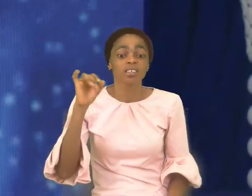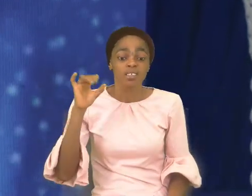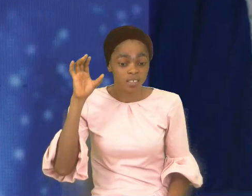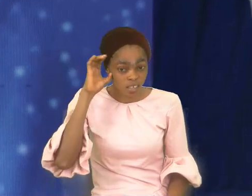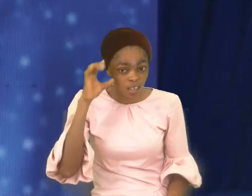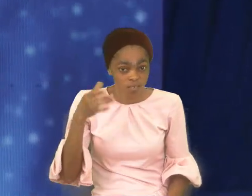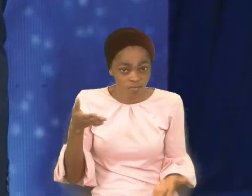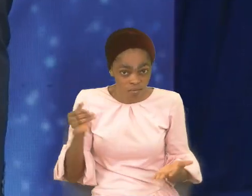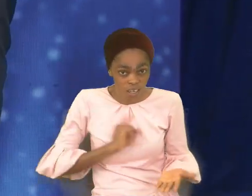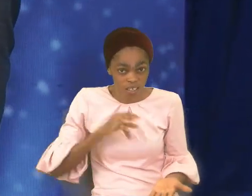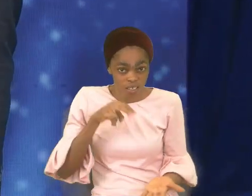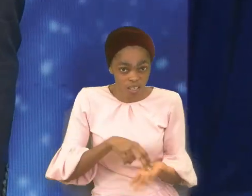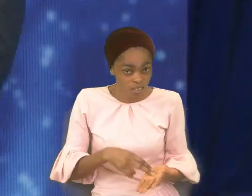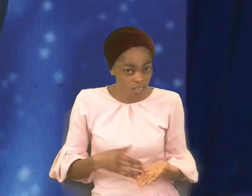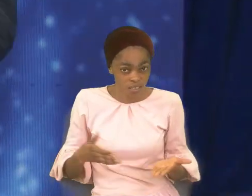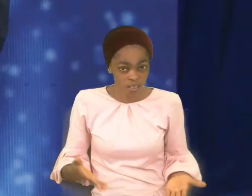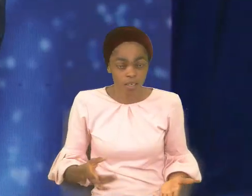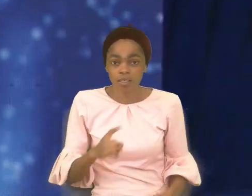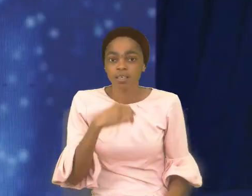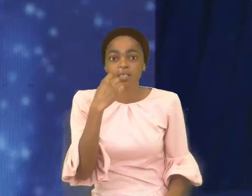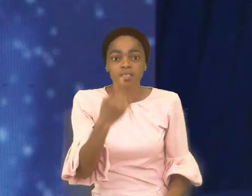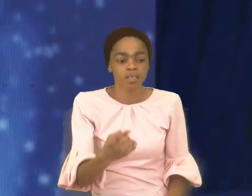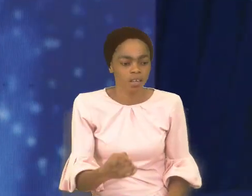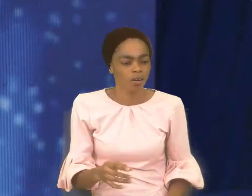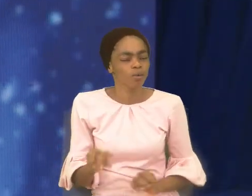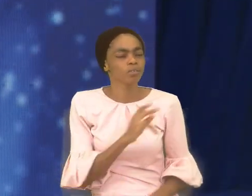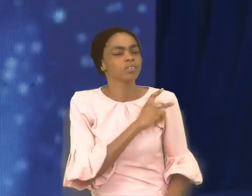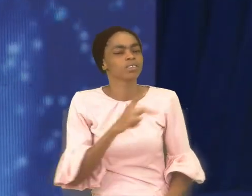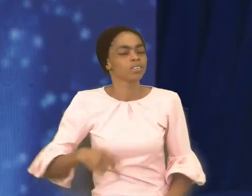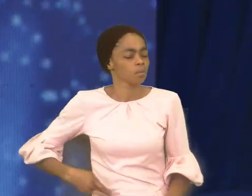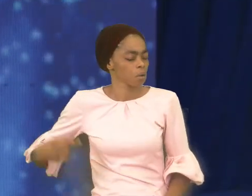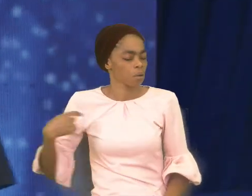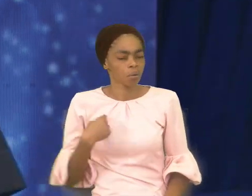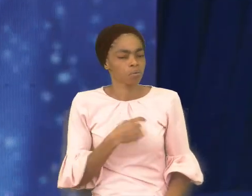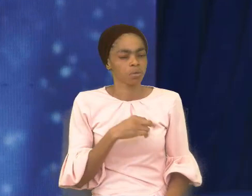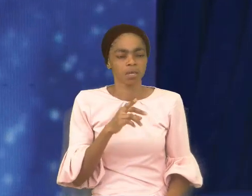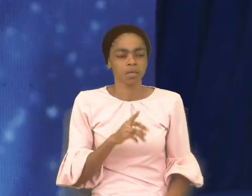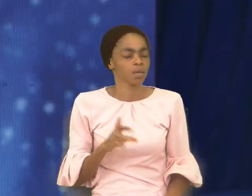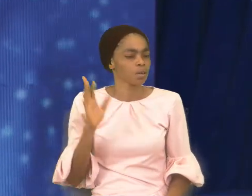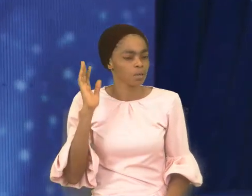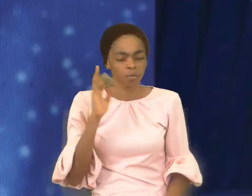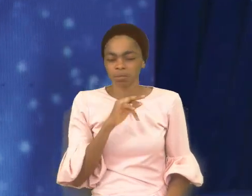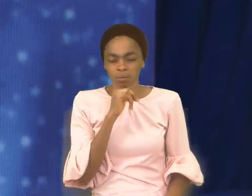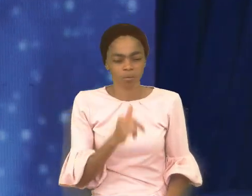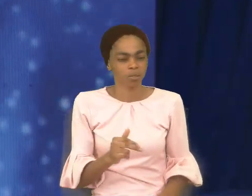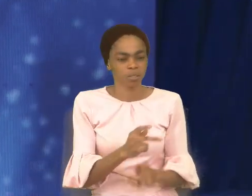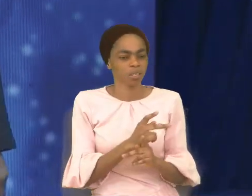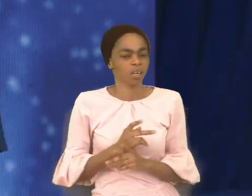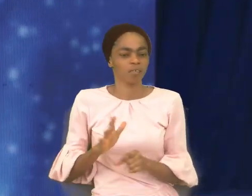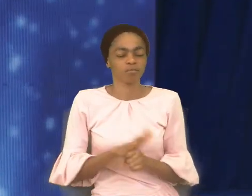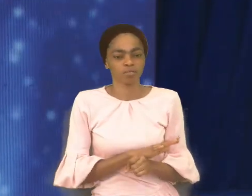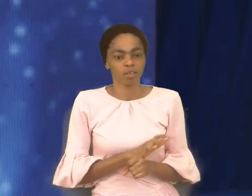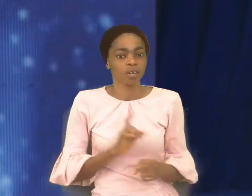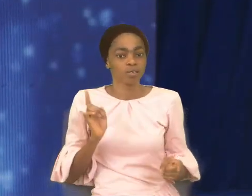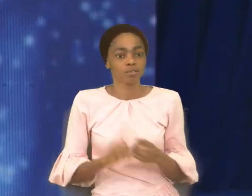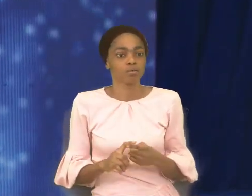we are not careful to answer thee in this matter. In verse 17,